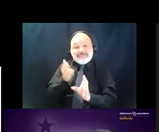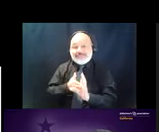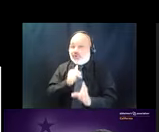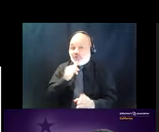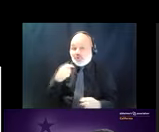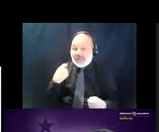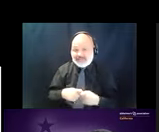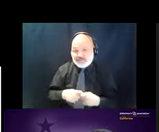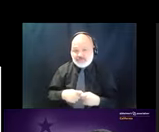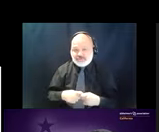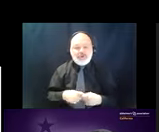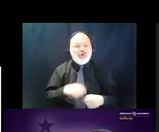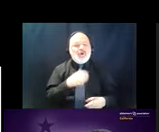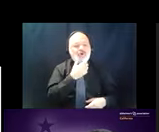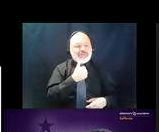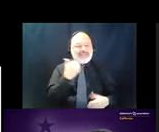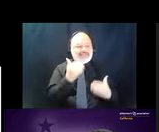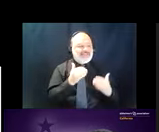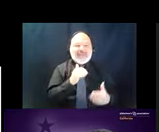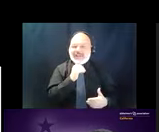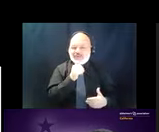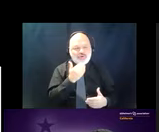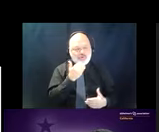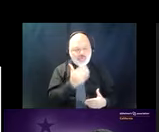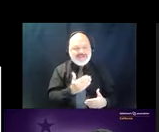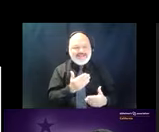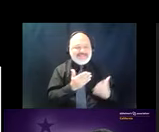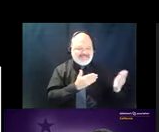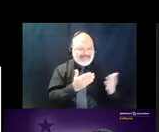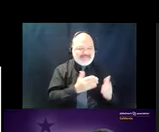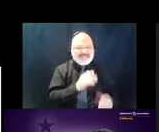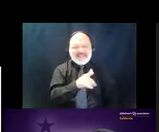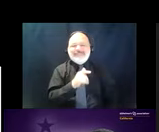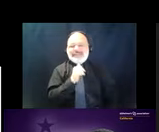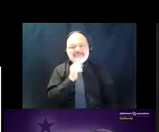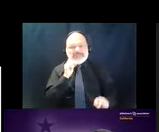Latinos. Older Latinos are not well served. Older Latinos are invisible.